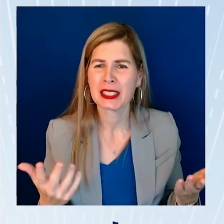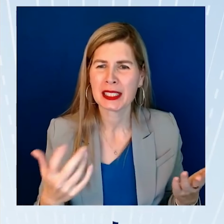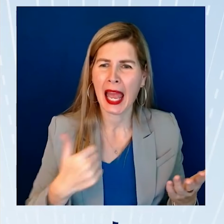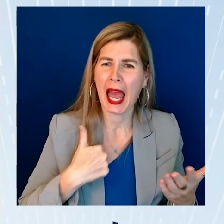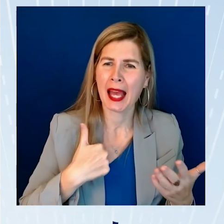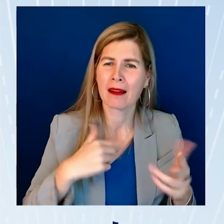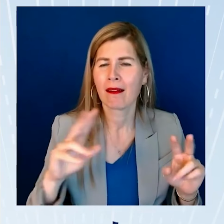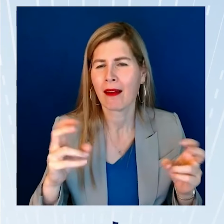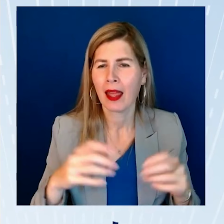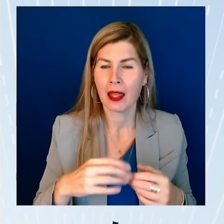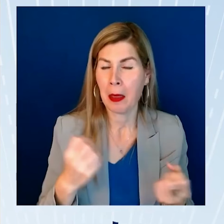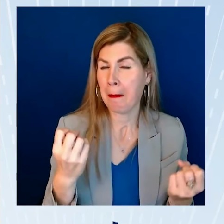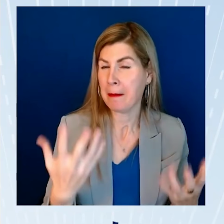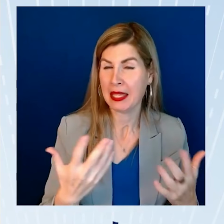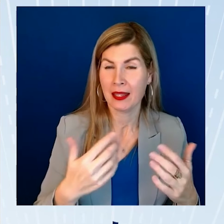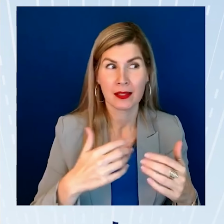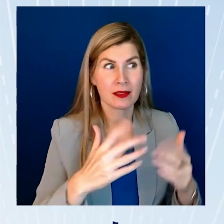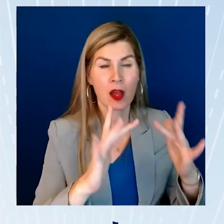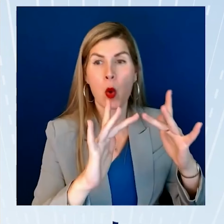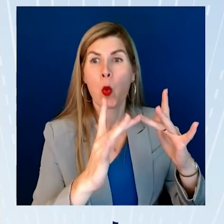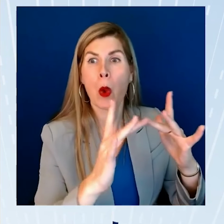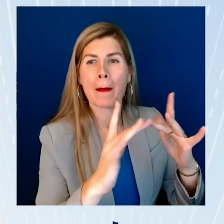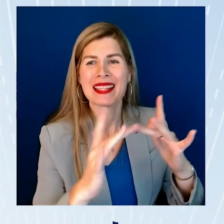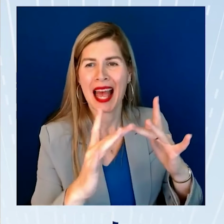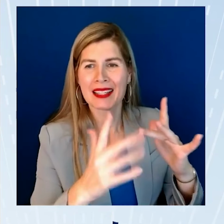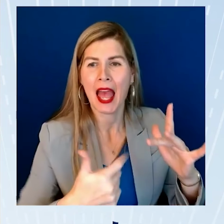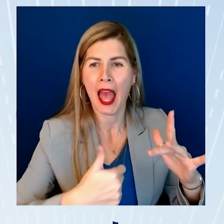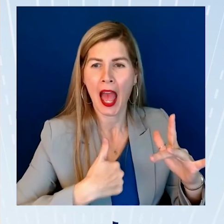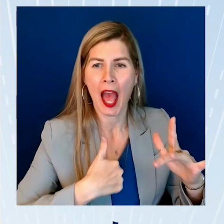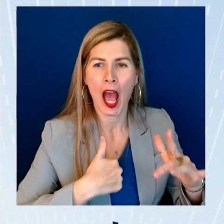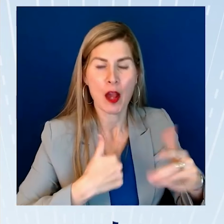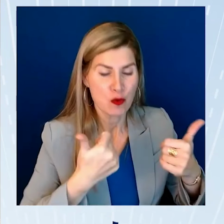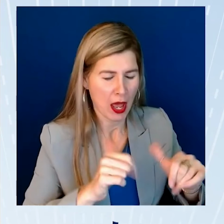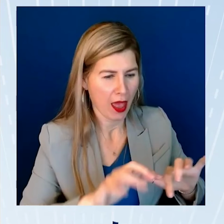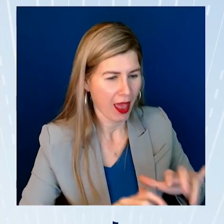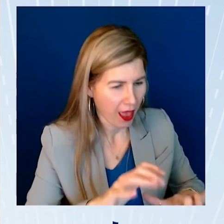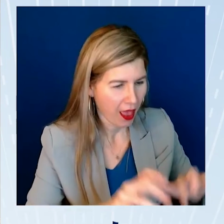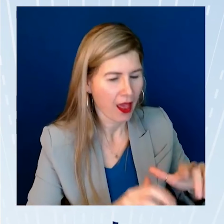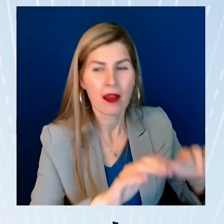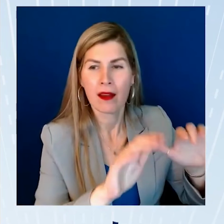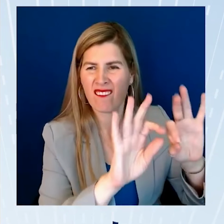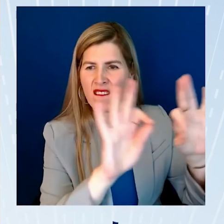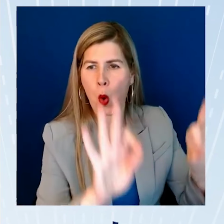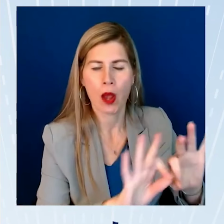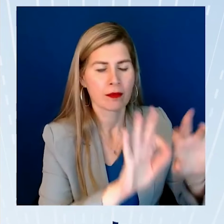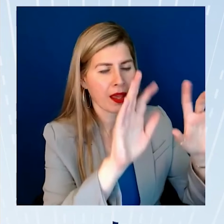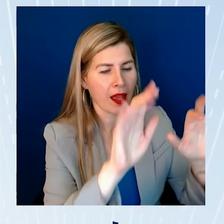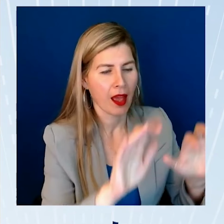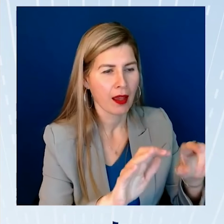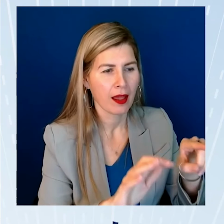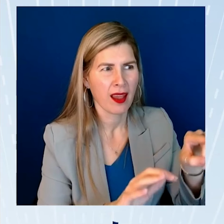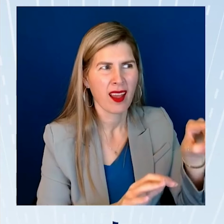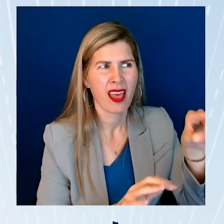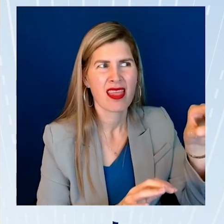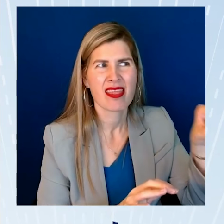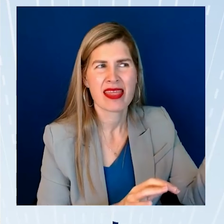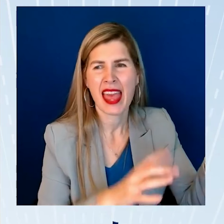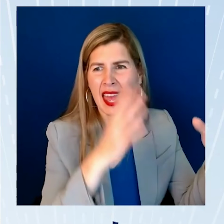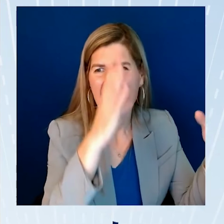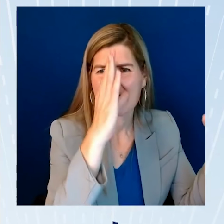I can't tell you how many websites have kicked me out because I was completing a form at a speed they decided was too